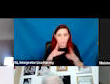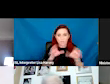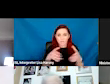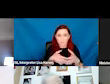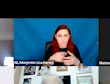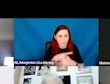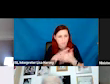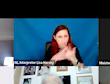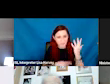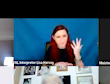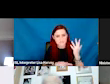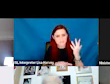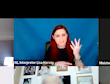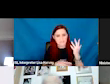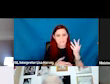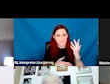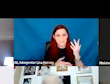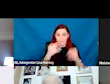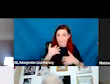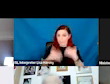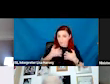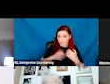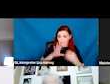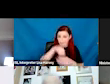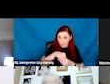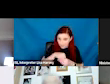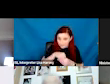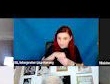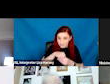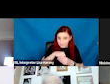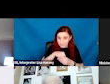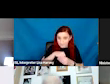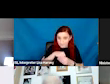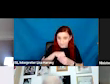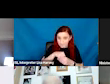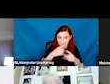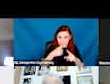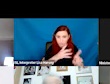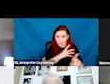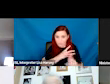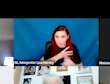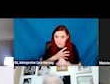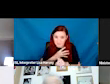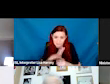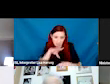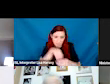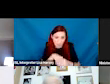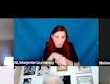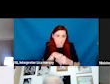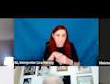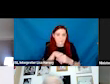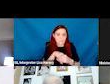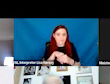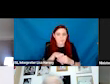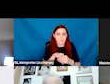So if people are interested on contributing and being part of this